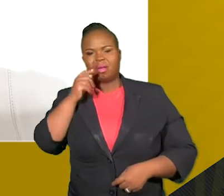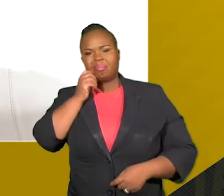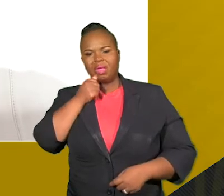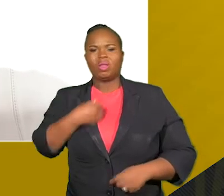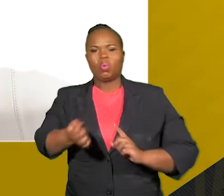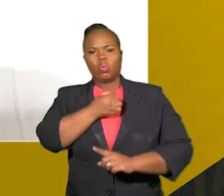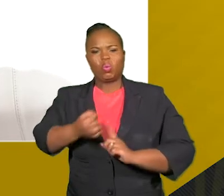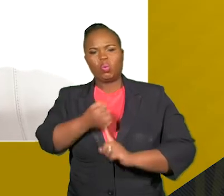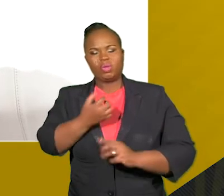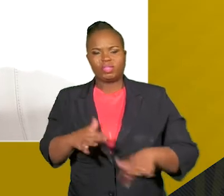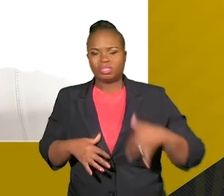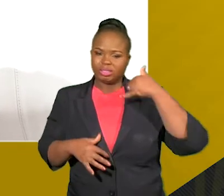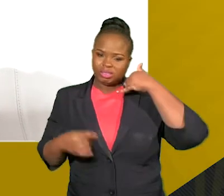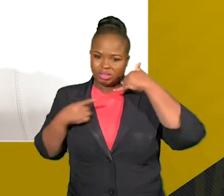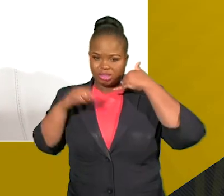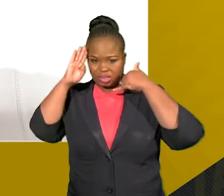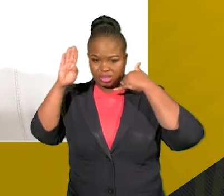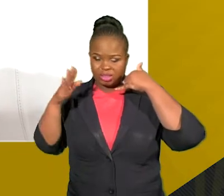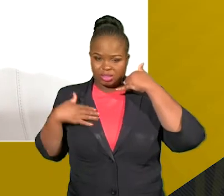Kuntlung Wamoshapa. Awusilekai?